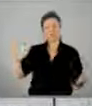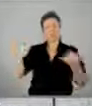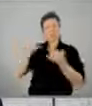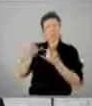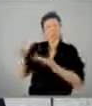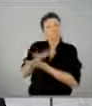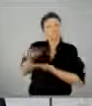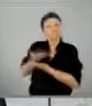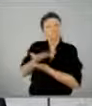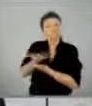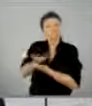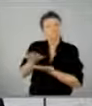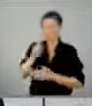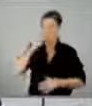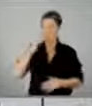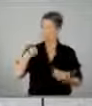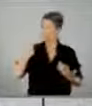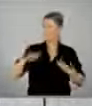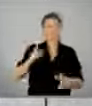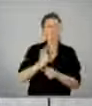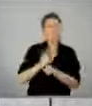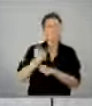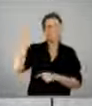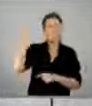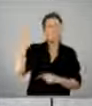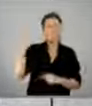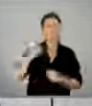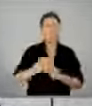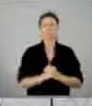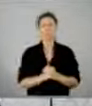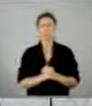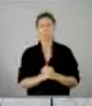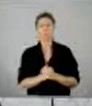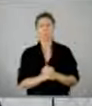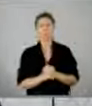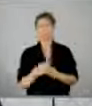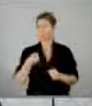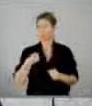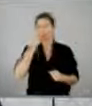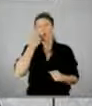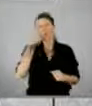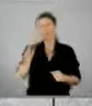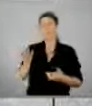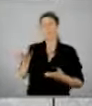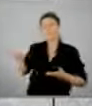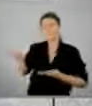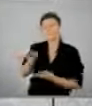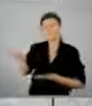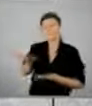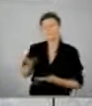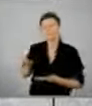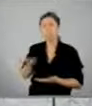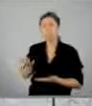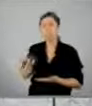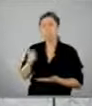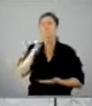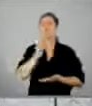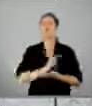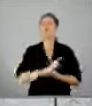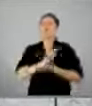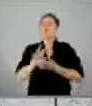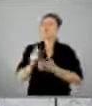issue we've discussed before. So I'll leave how we practically deal with those issues to our discussion later today, and I'm